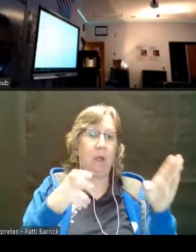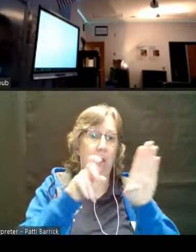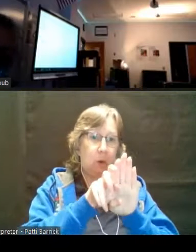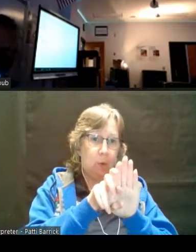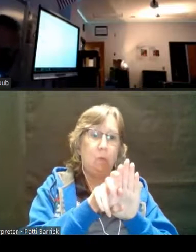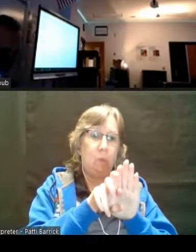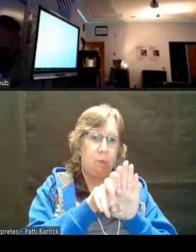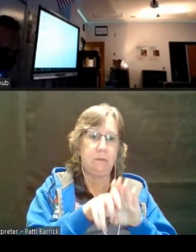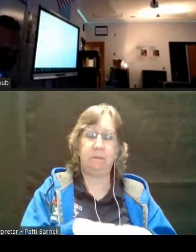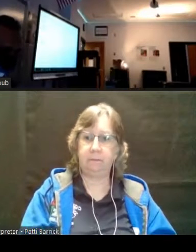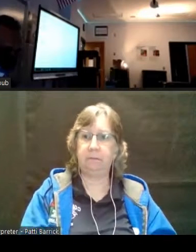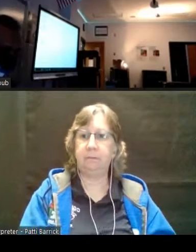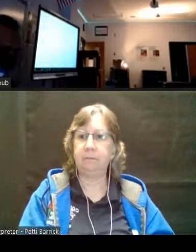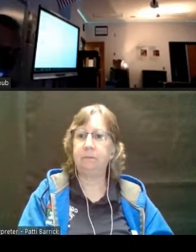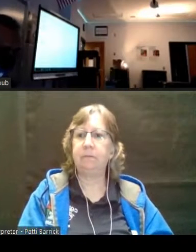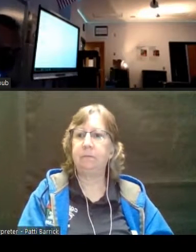Closing.